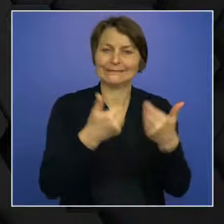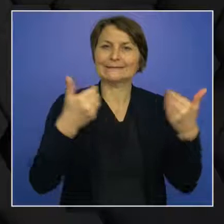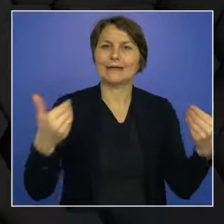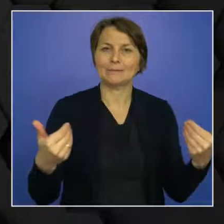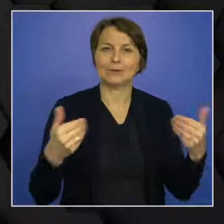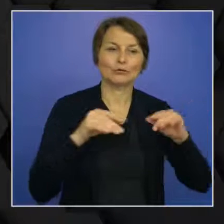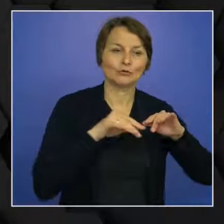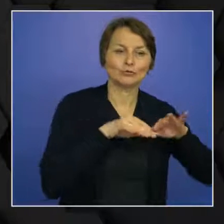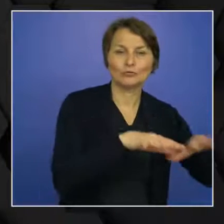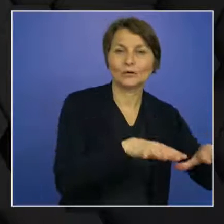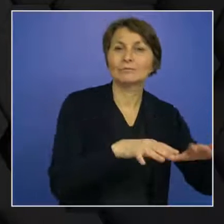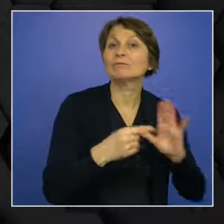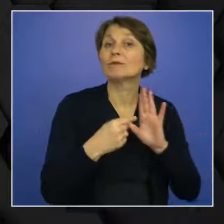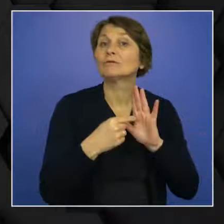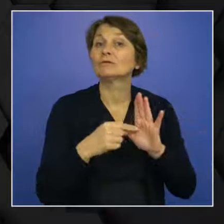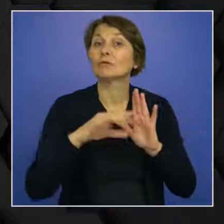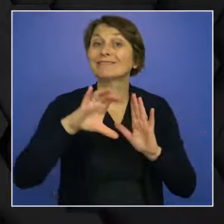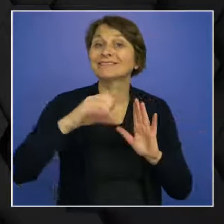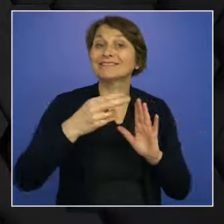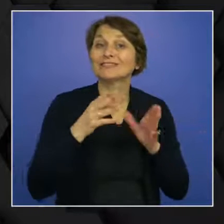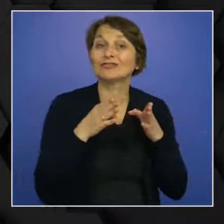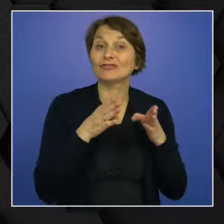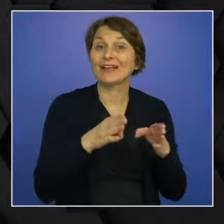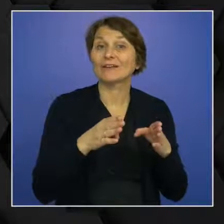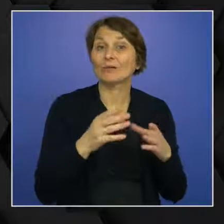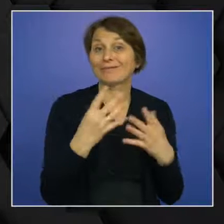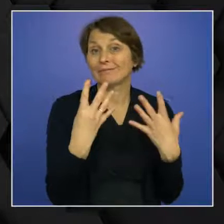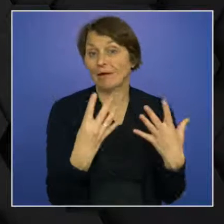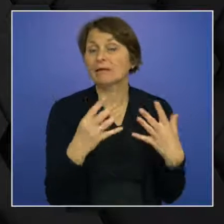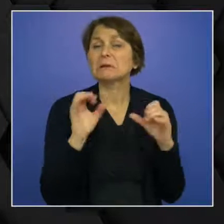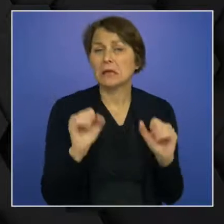9 that does all the encoding for you, then this is your choice.